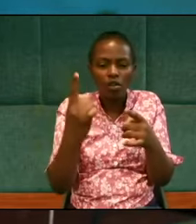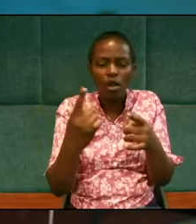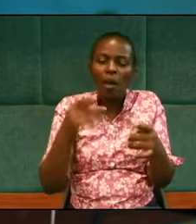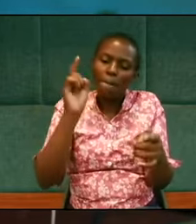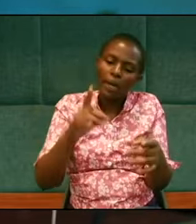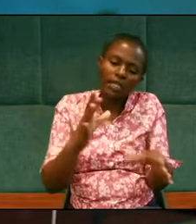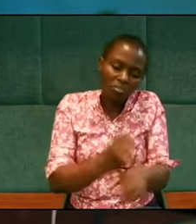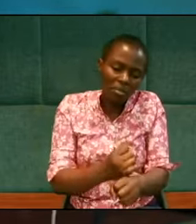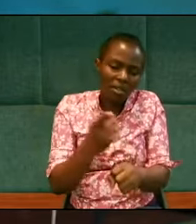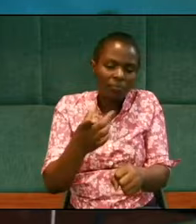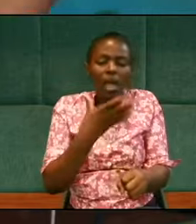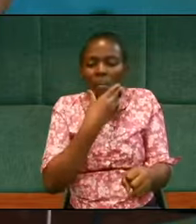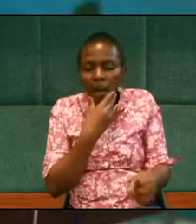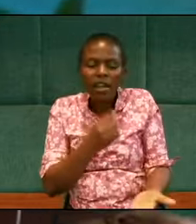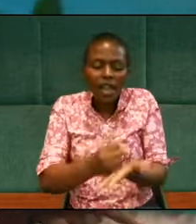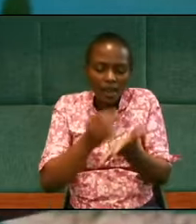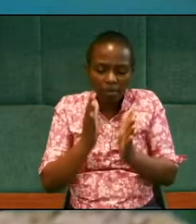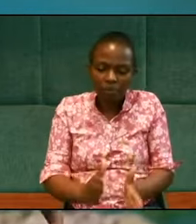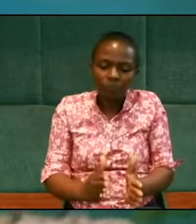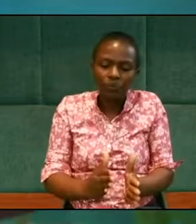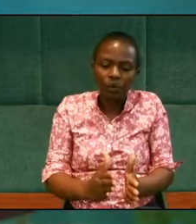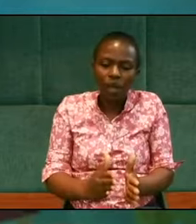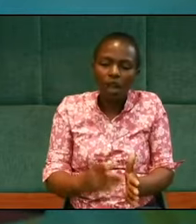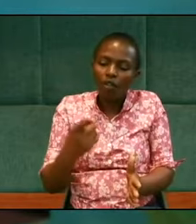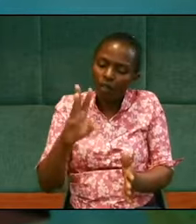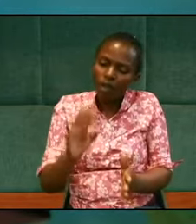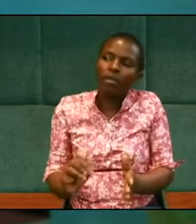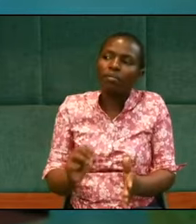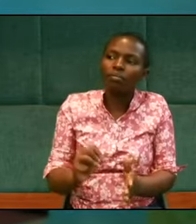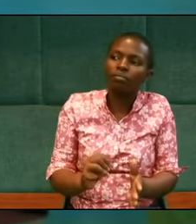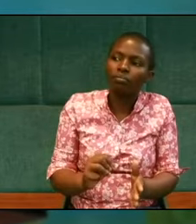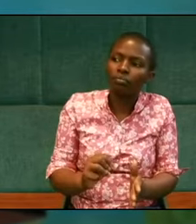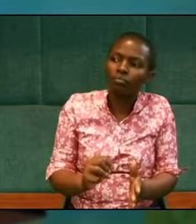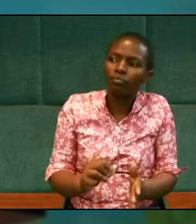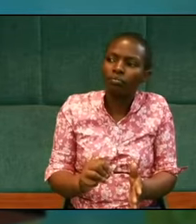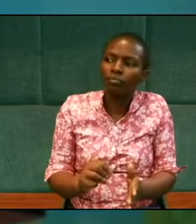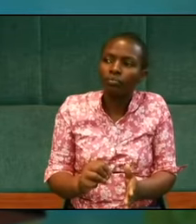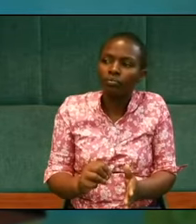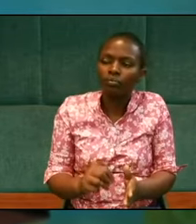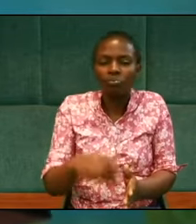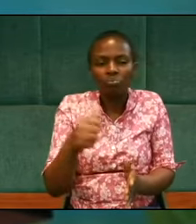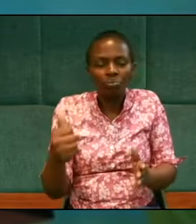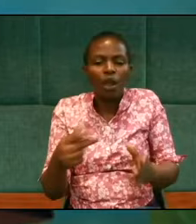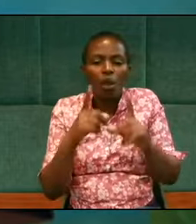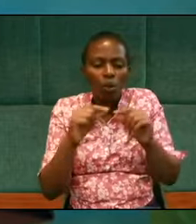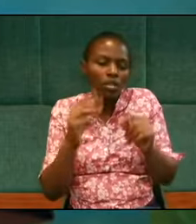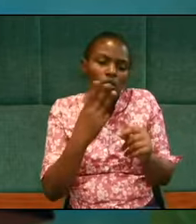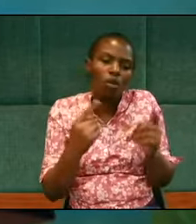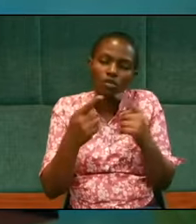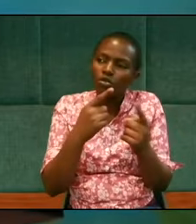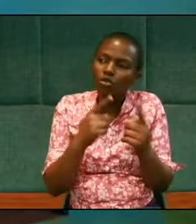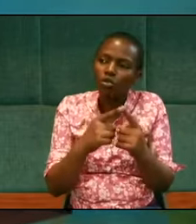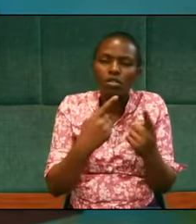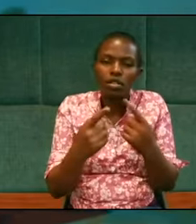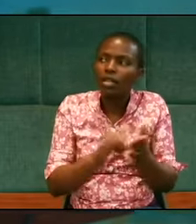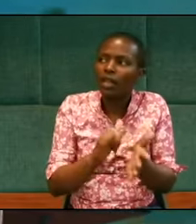helper, comparable to him, suitable for him. In other words, I want to say, the purpose